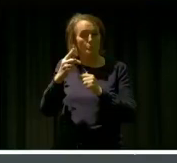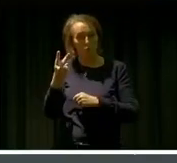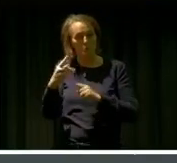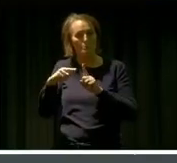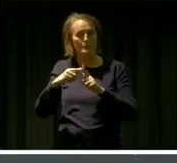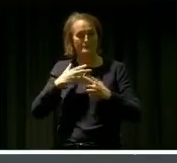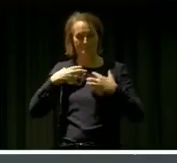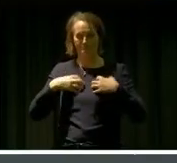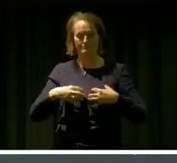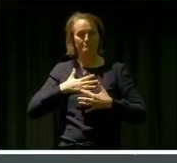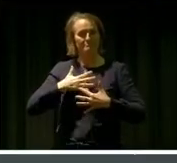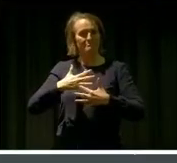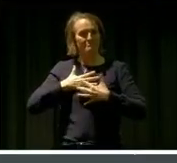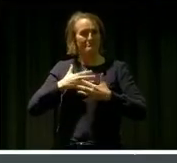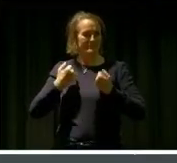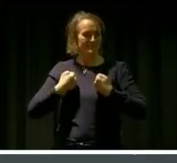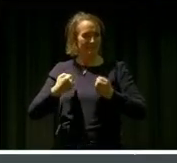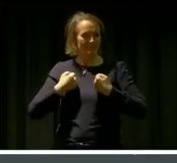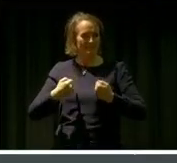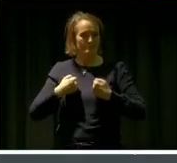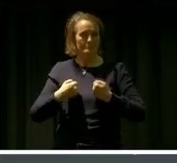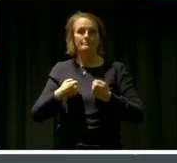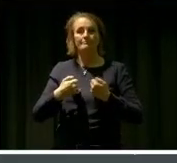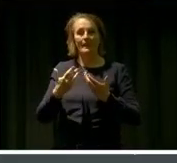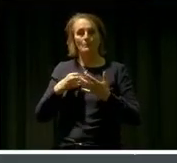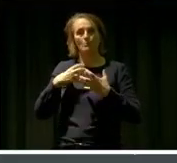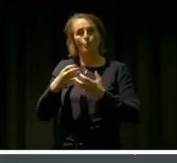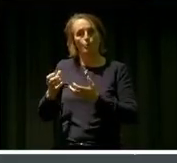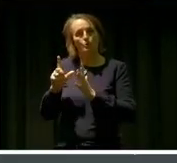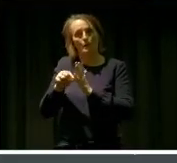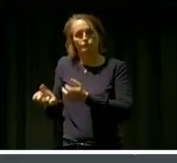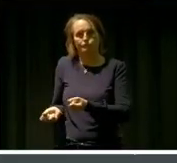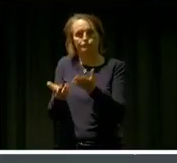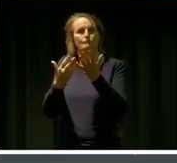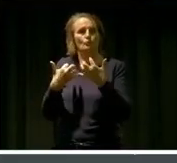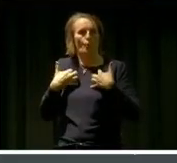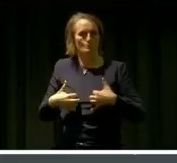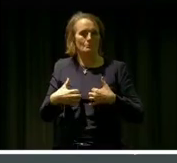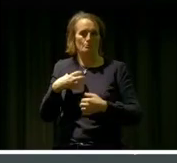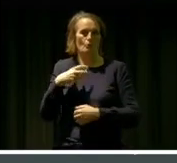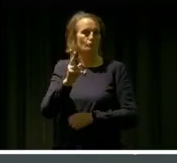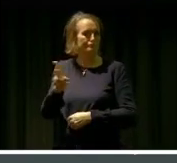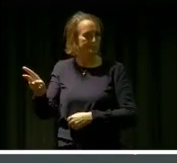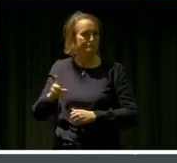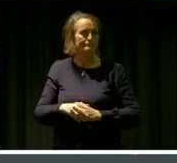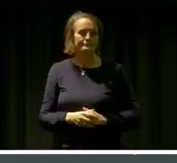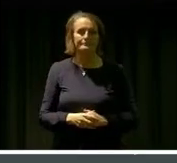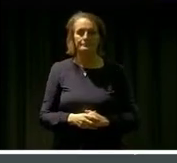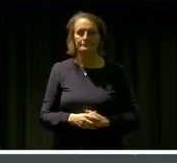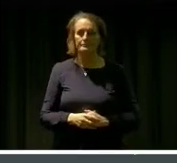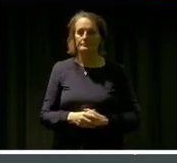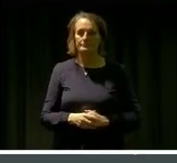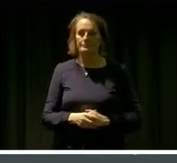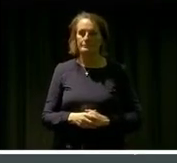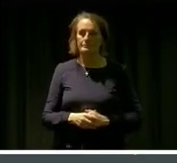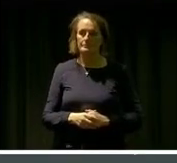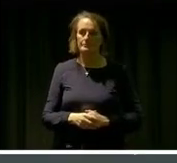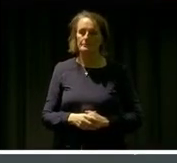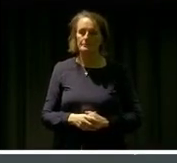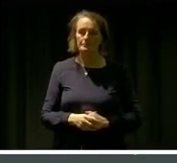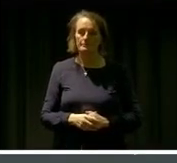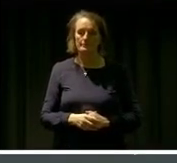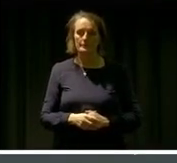also subsequently more hospitalisations. As such, it is well known that they have